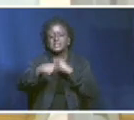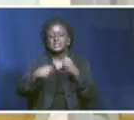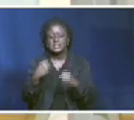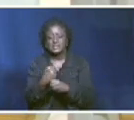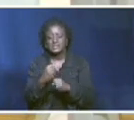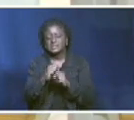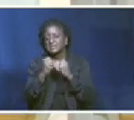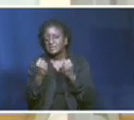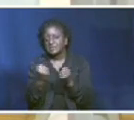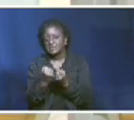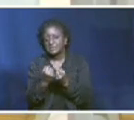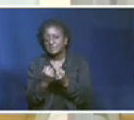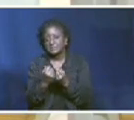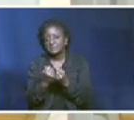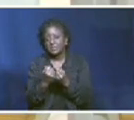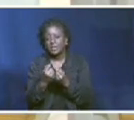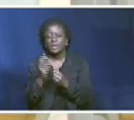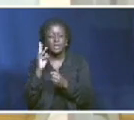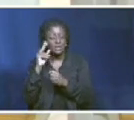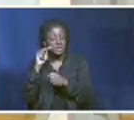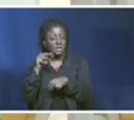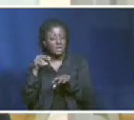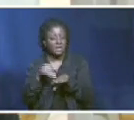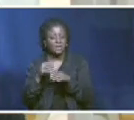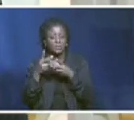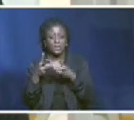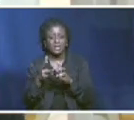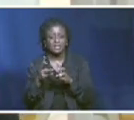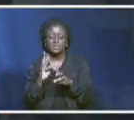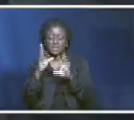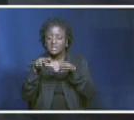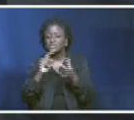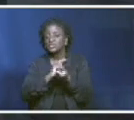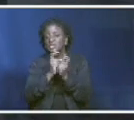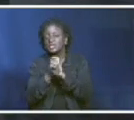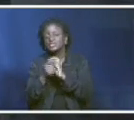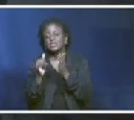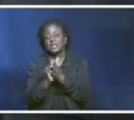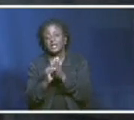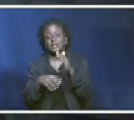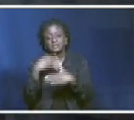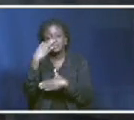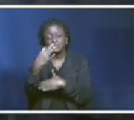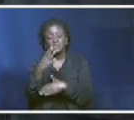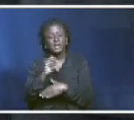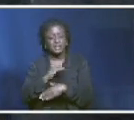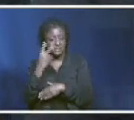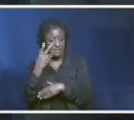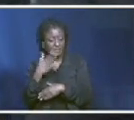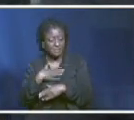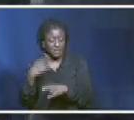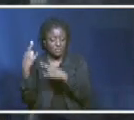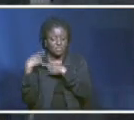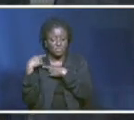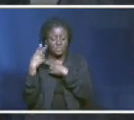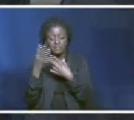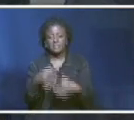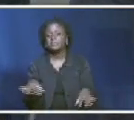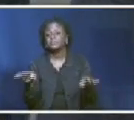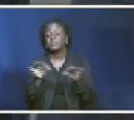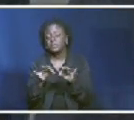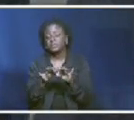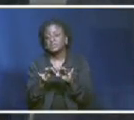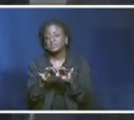So we're looking at ways that we could first of all change that going forward. So I see my role as very critical and important